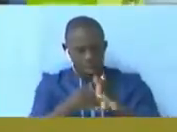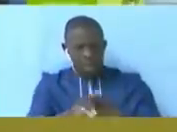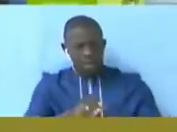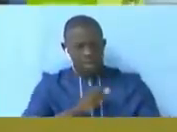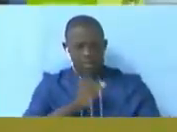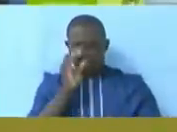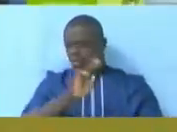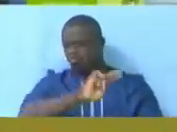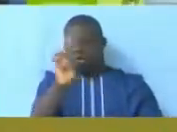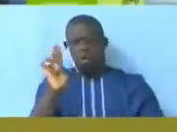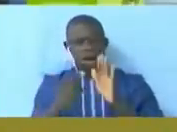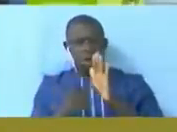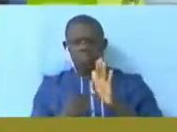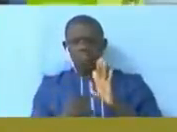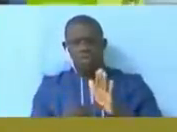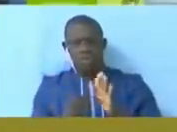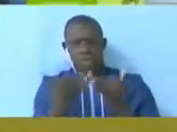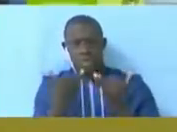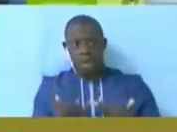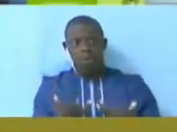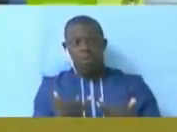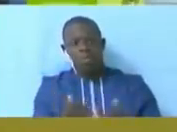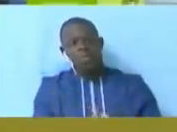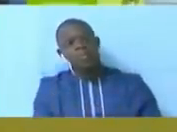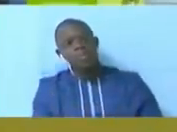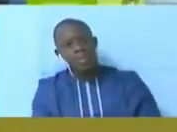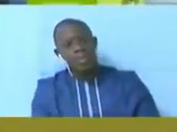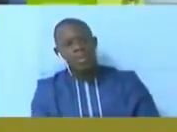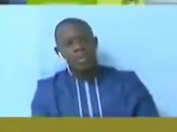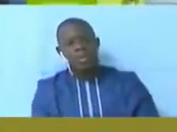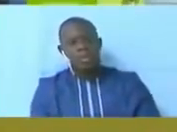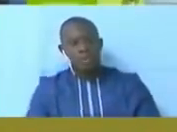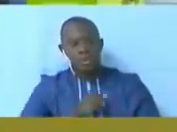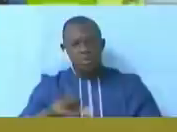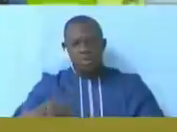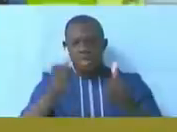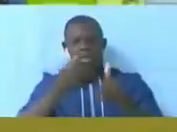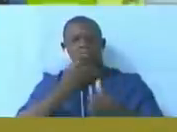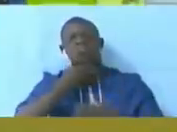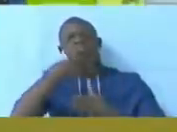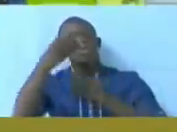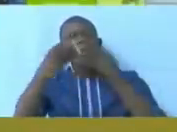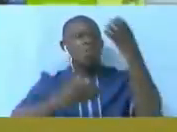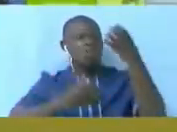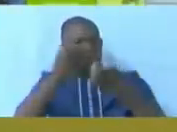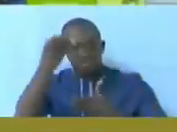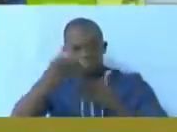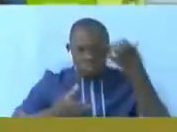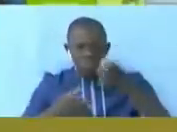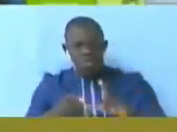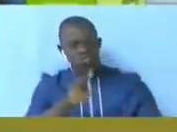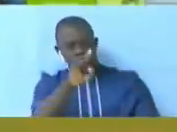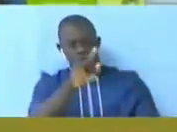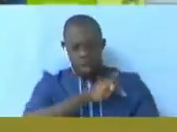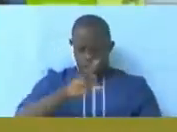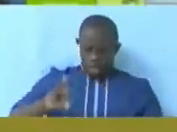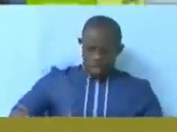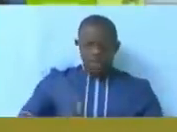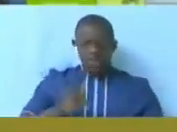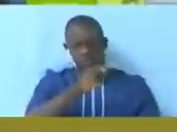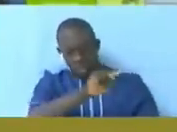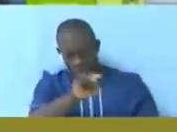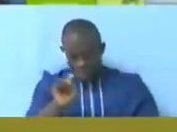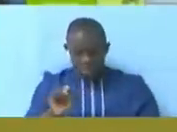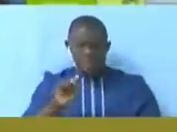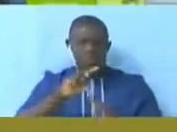tela atimenka tani na bari womankuma ya jang. And he started shouting at the peak of his voice, "Are you king? Are you this? Are you